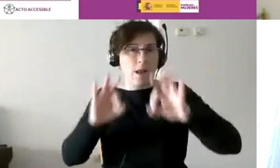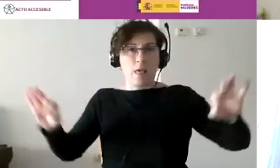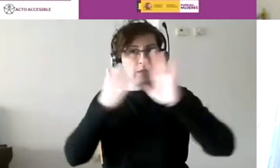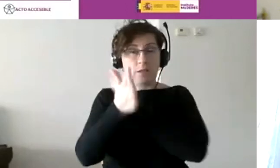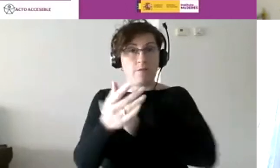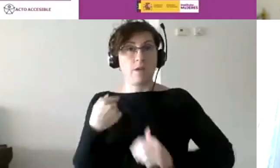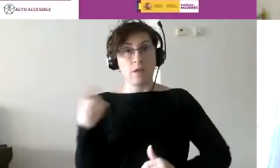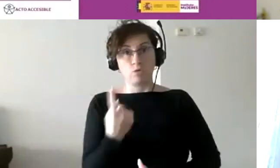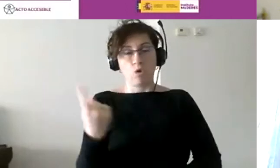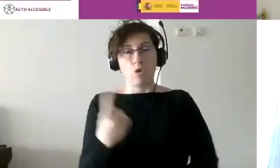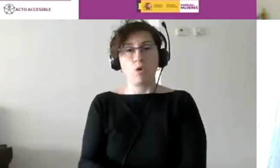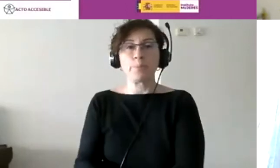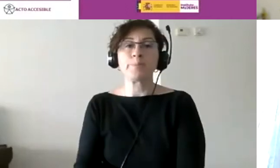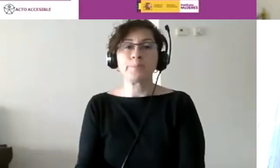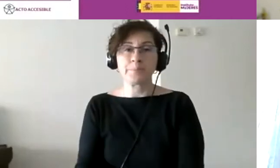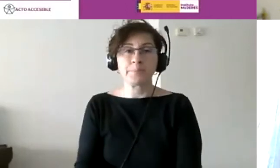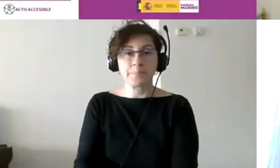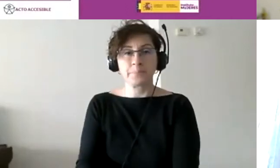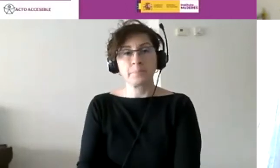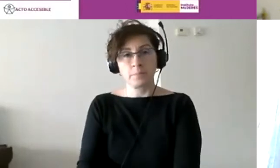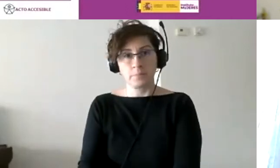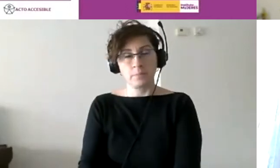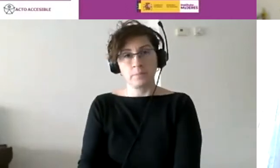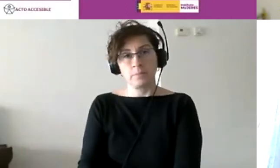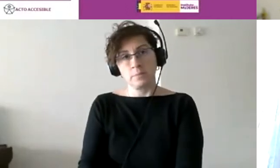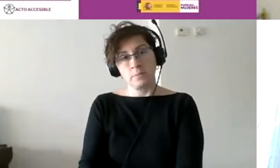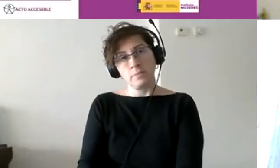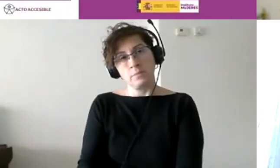for the next future?